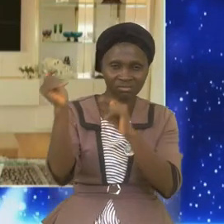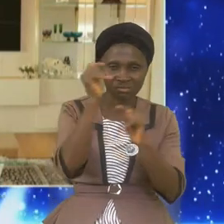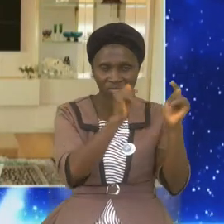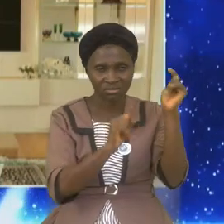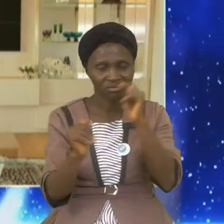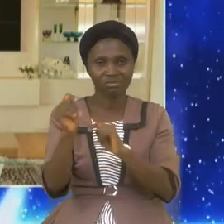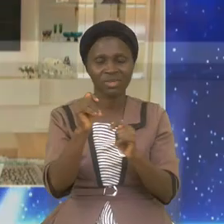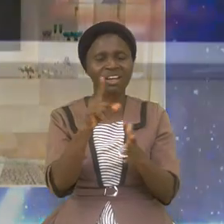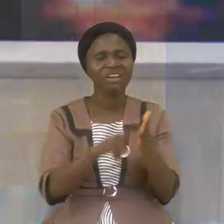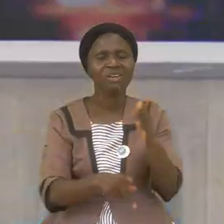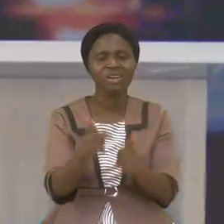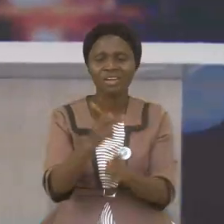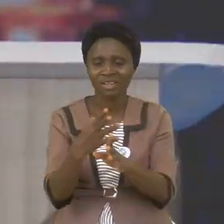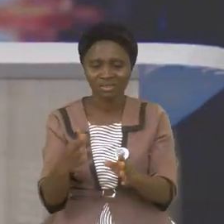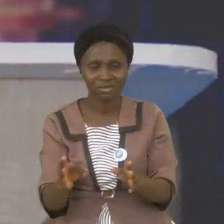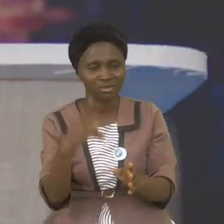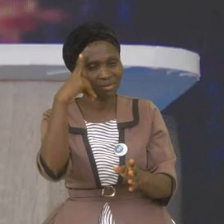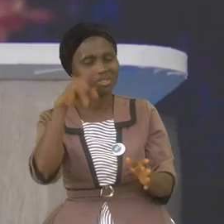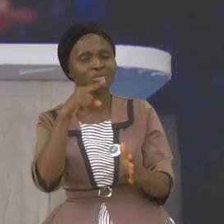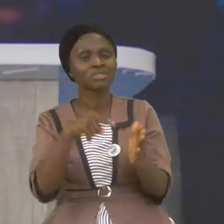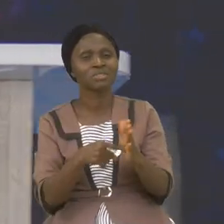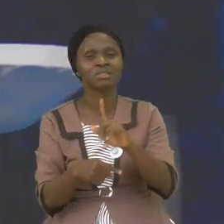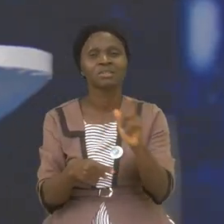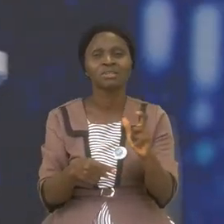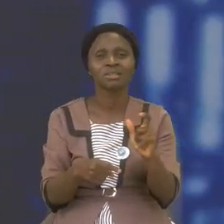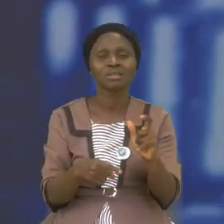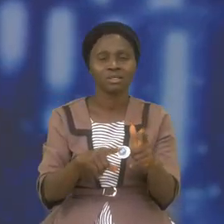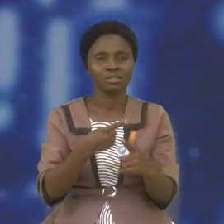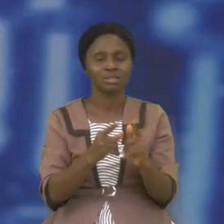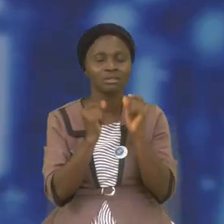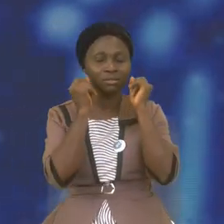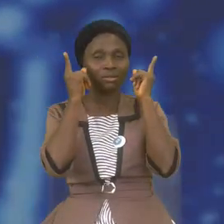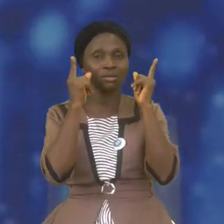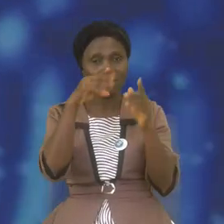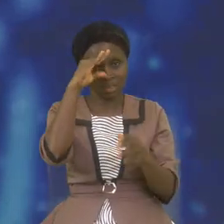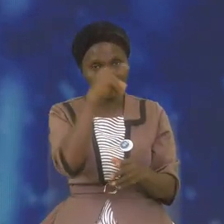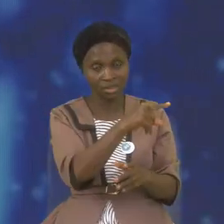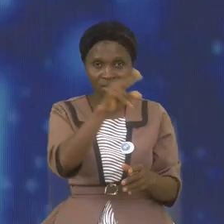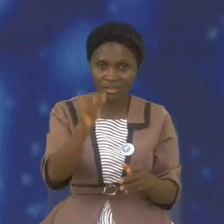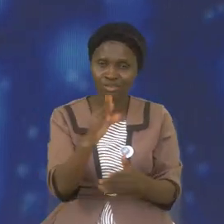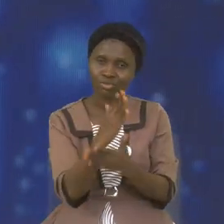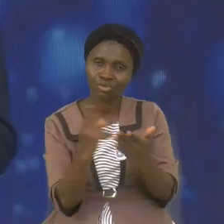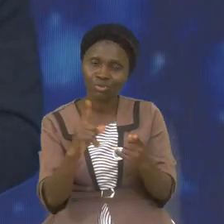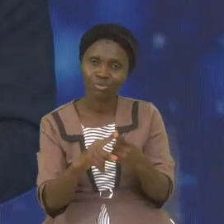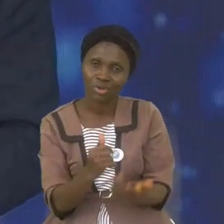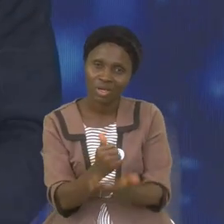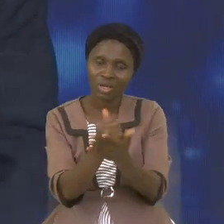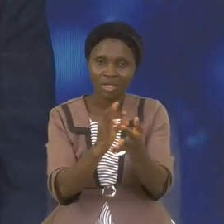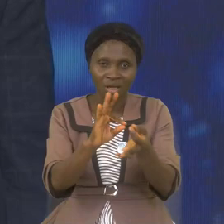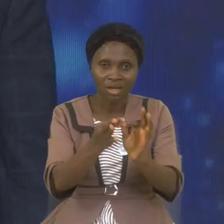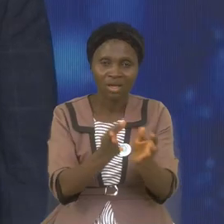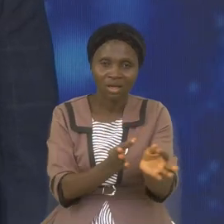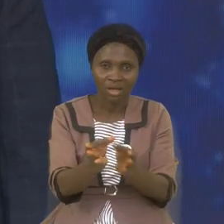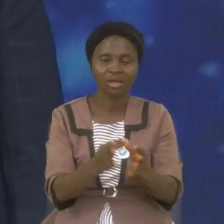kind of statement is this? When he got up, he needed interpretation. And praise the Lord,